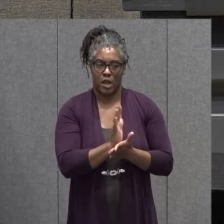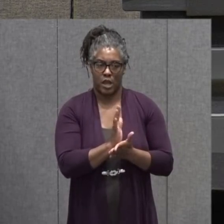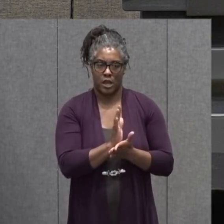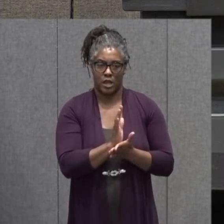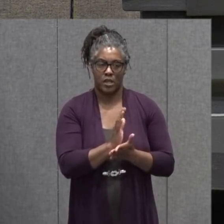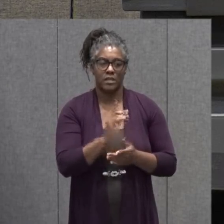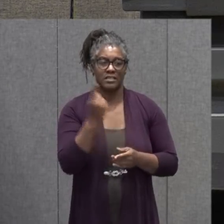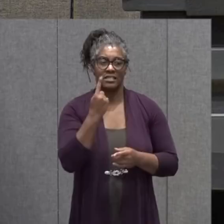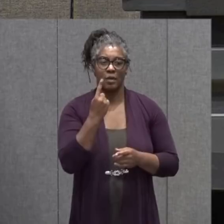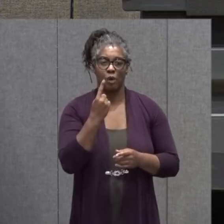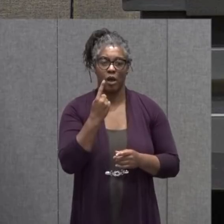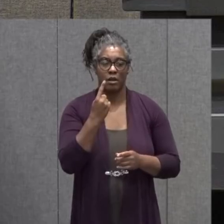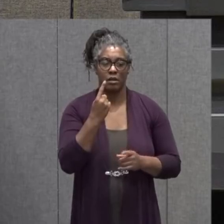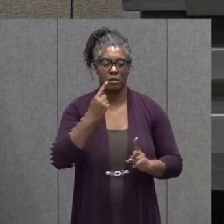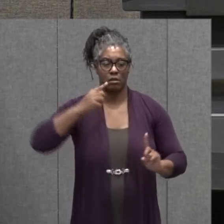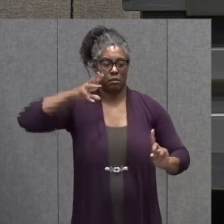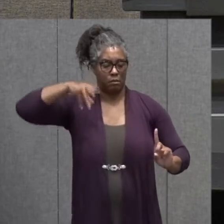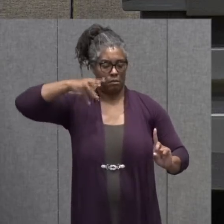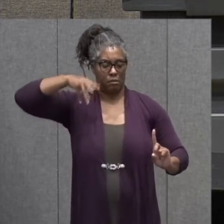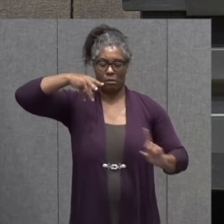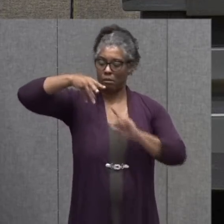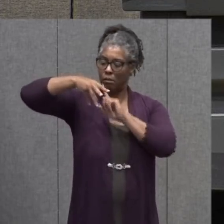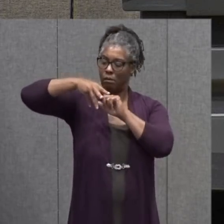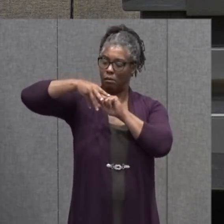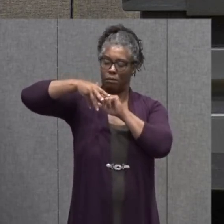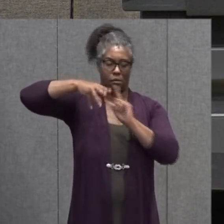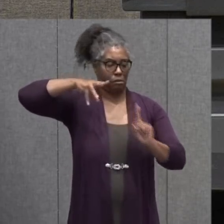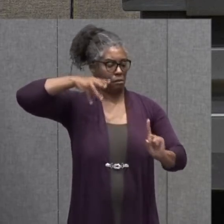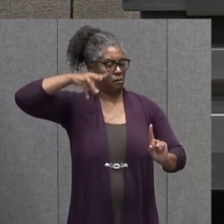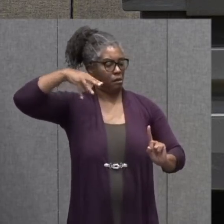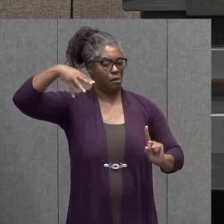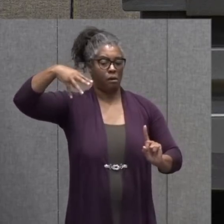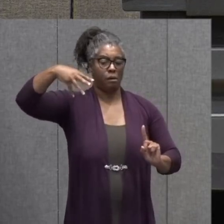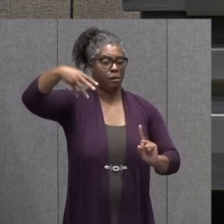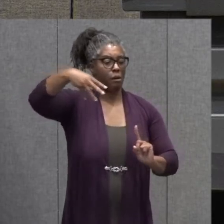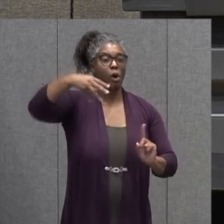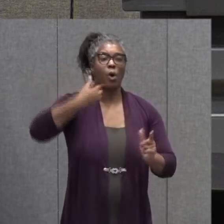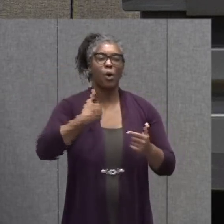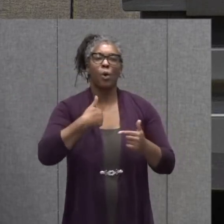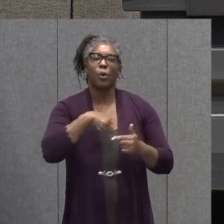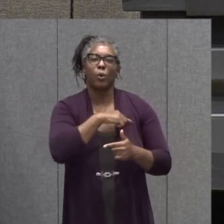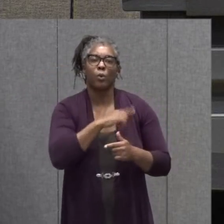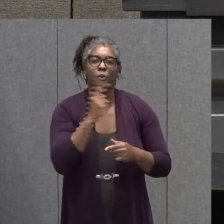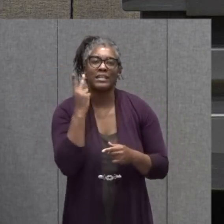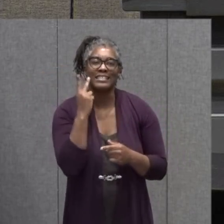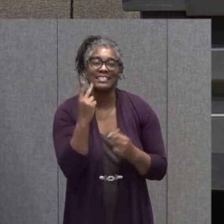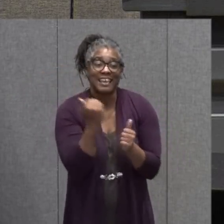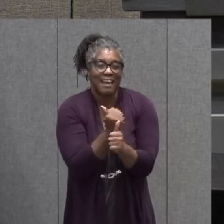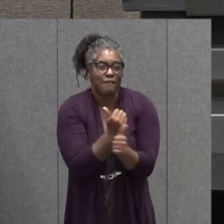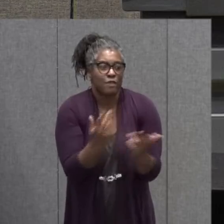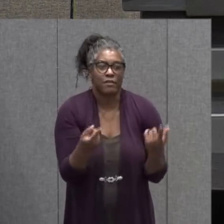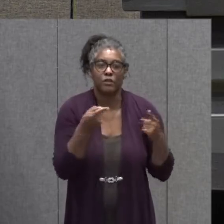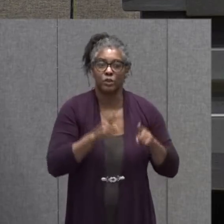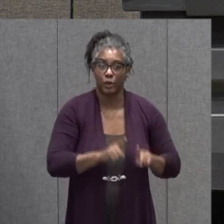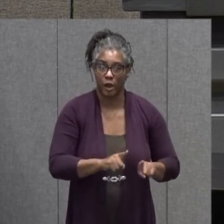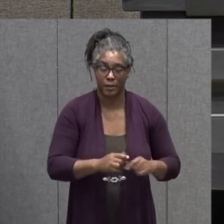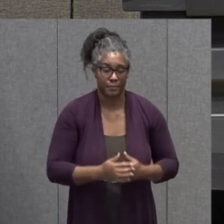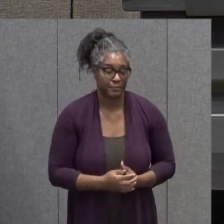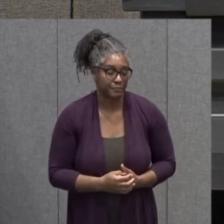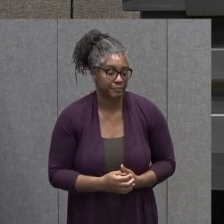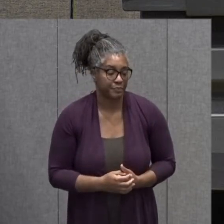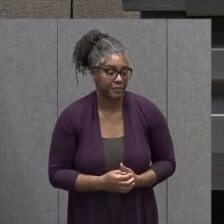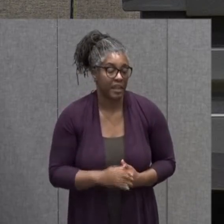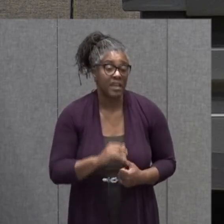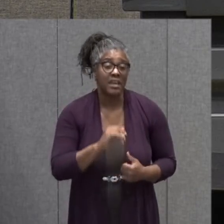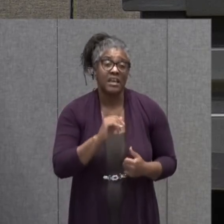and we're telling what we see is going on. That's third person point of view. If a character is